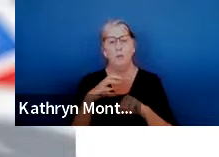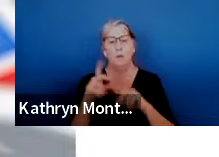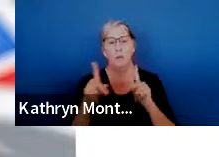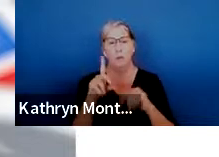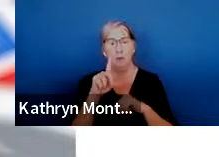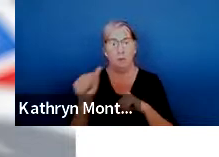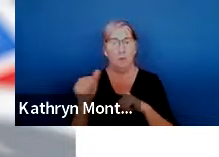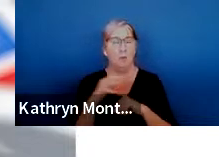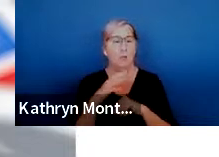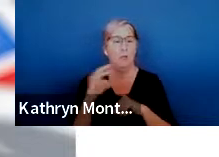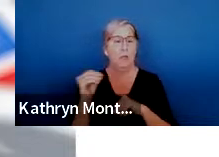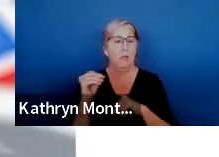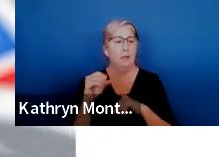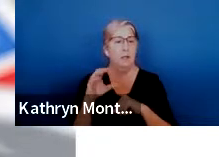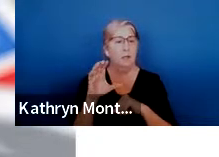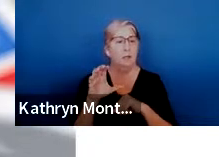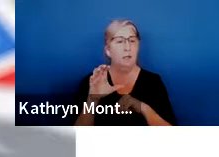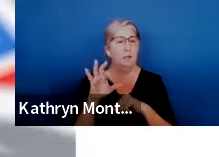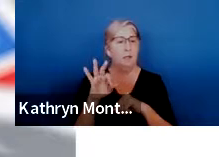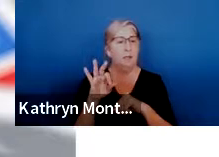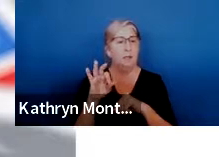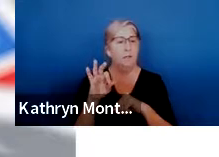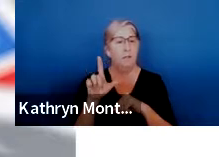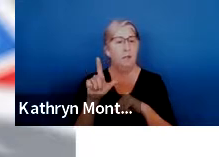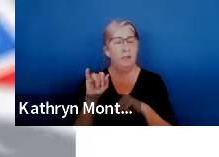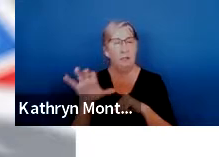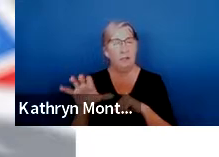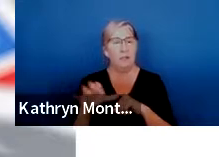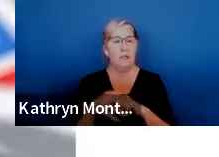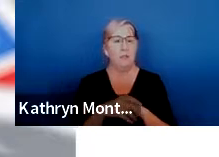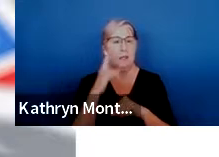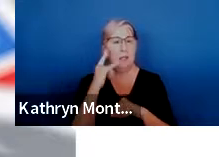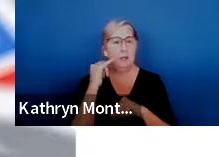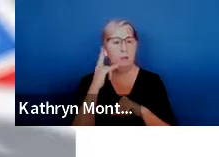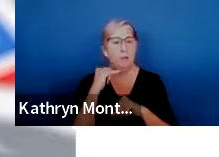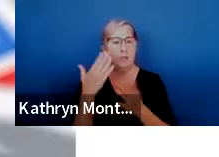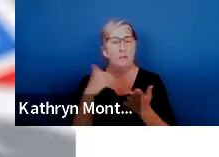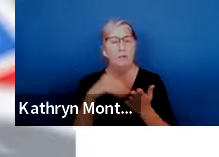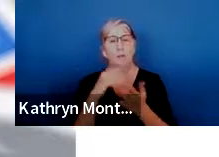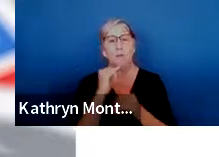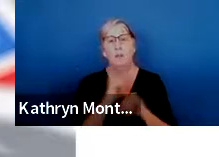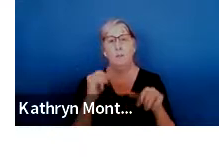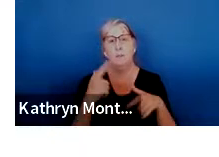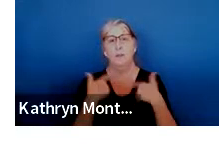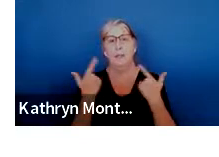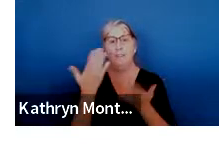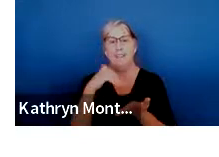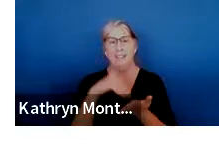and CFILC, the California Foundation for Independent Living Centers. Okay, next slide.